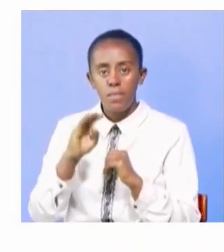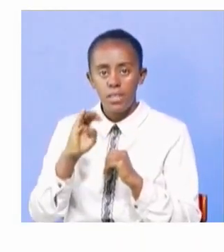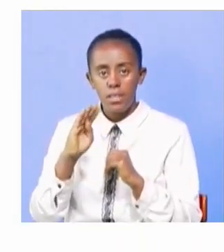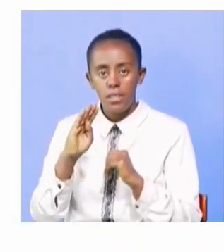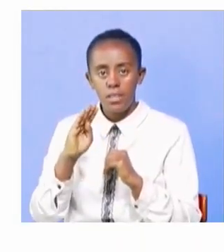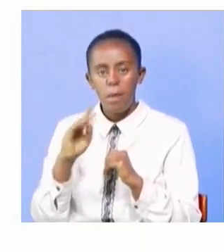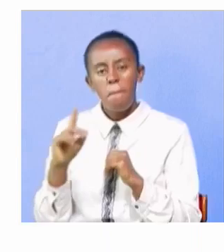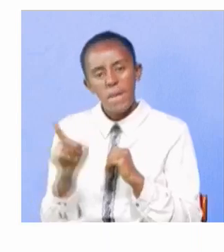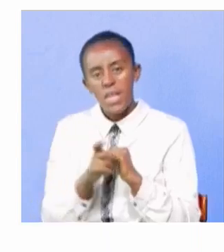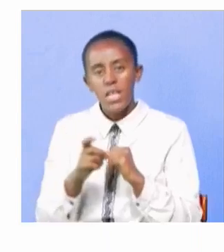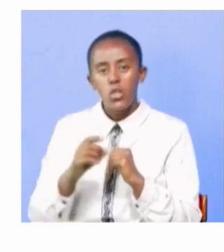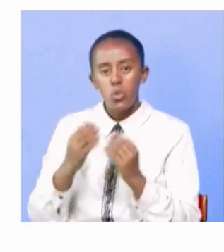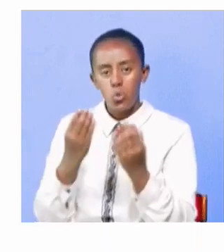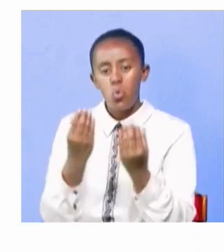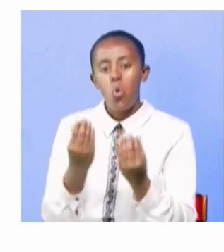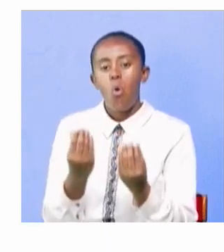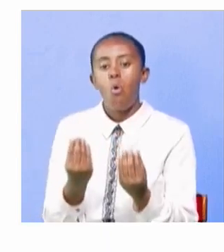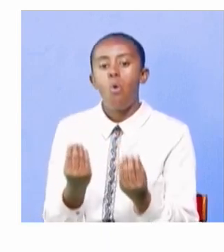slower